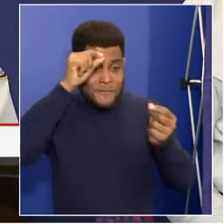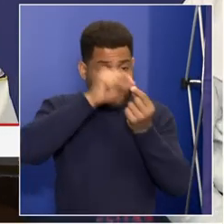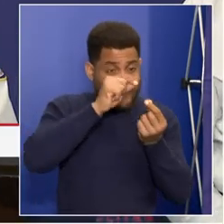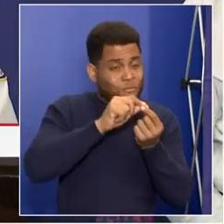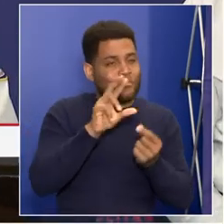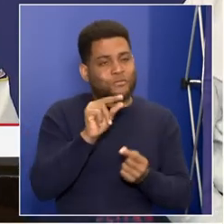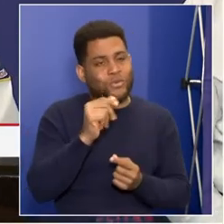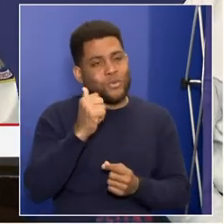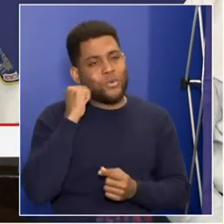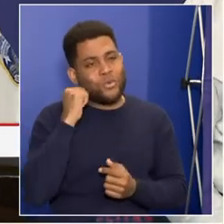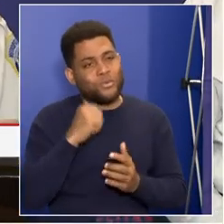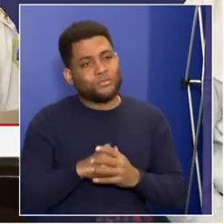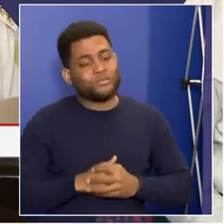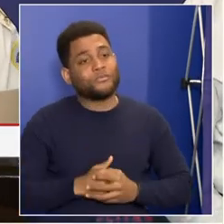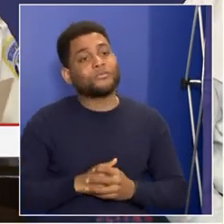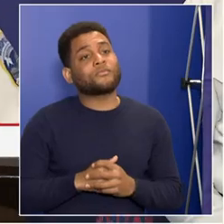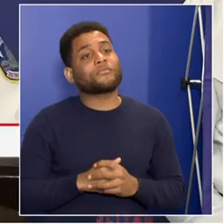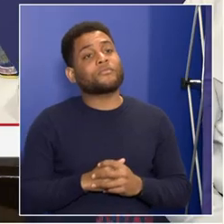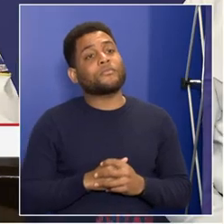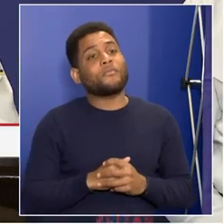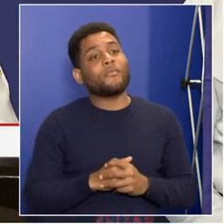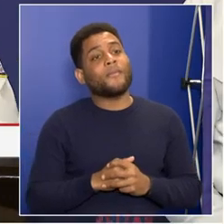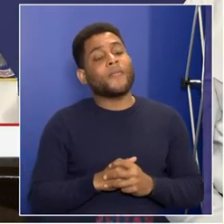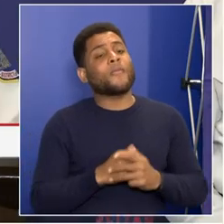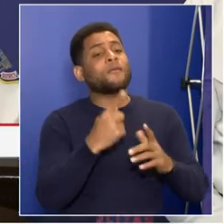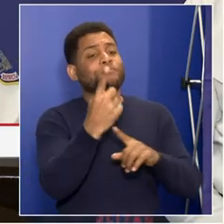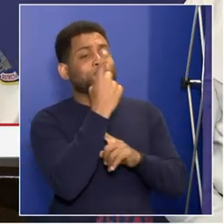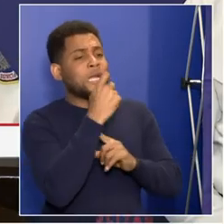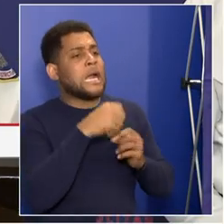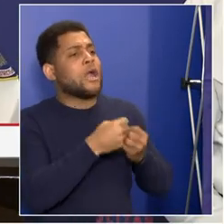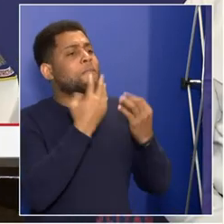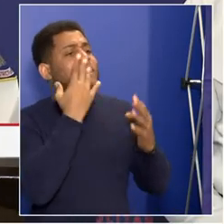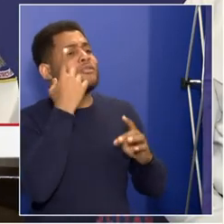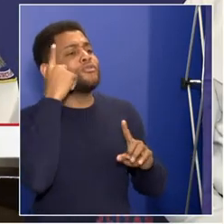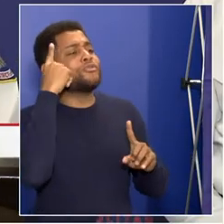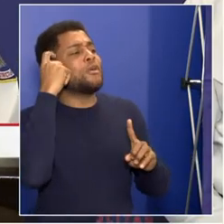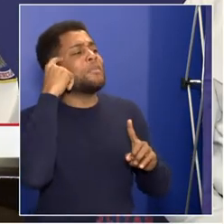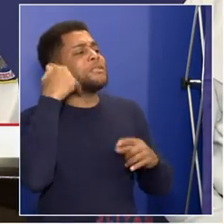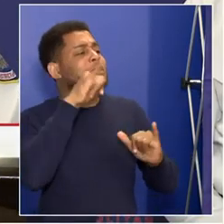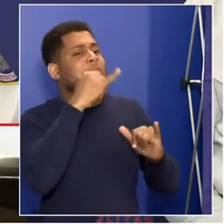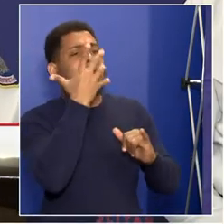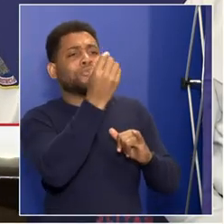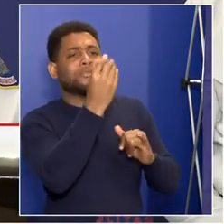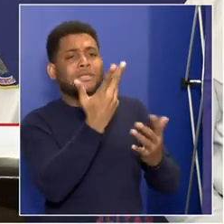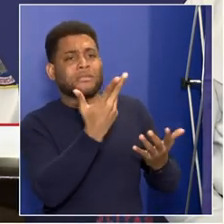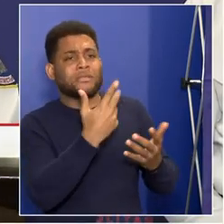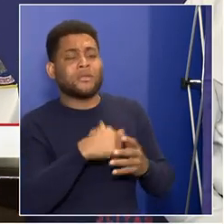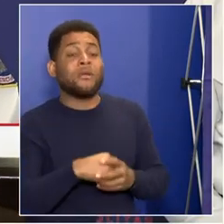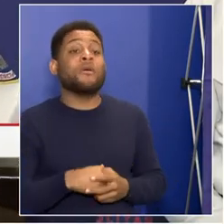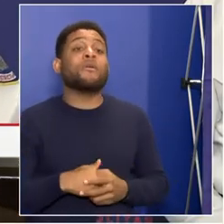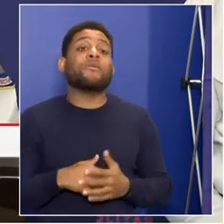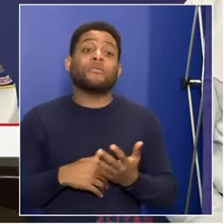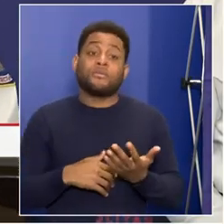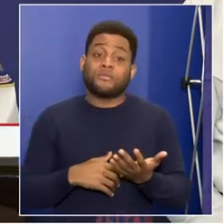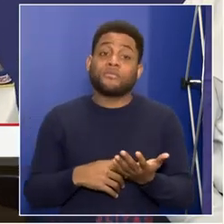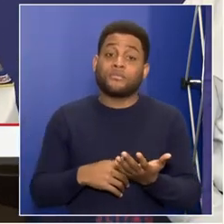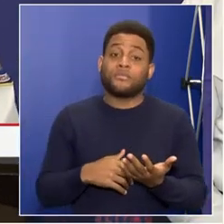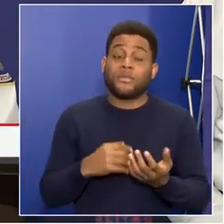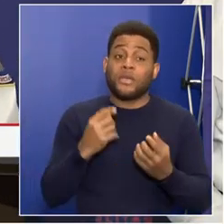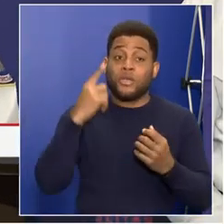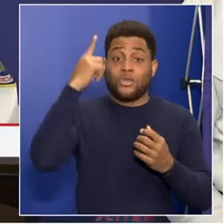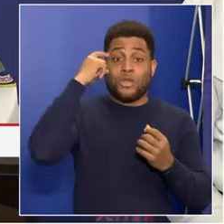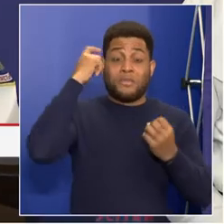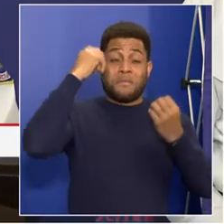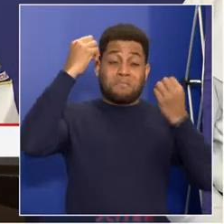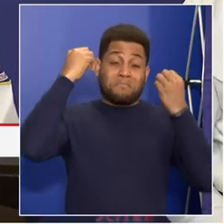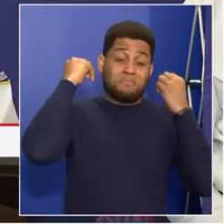guys are still searching for? How many other? So I would say at this time we are still searching for several other suspects. I'm hesitant to give you a number